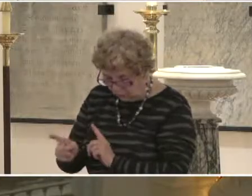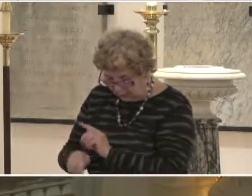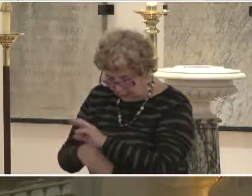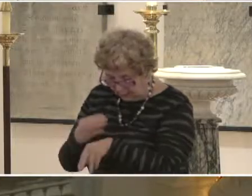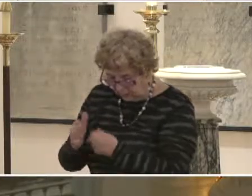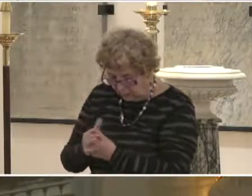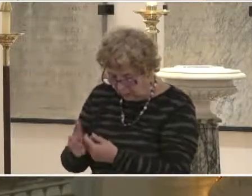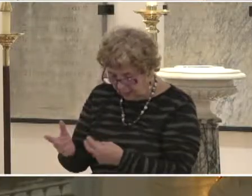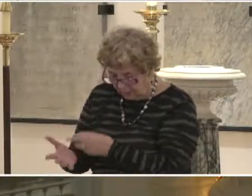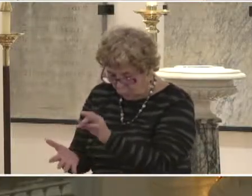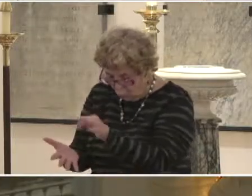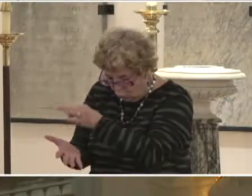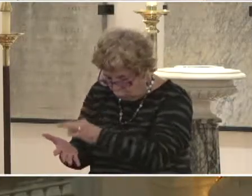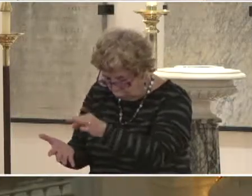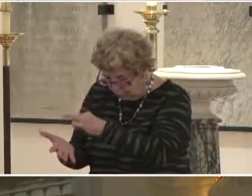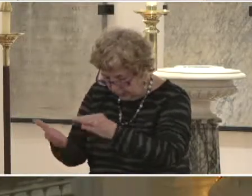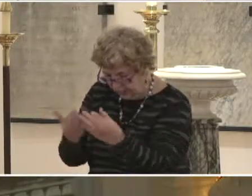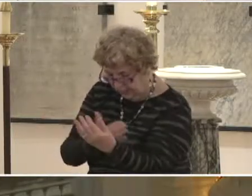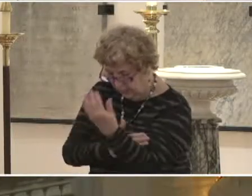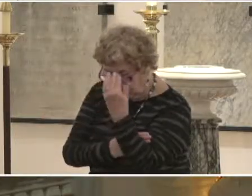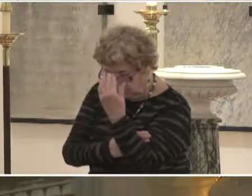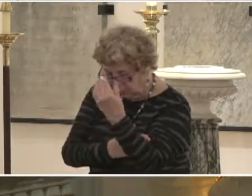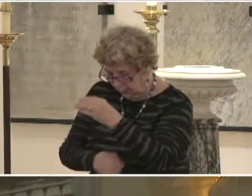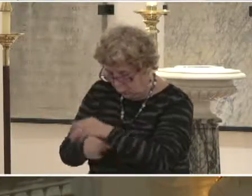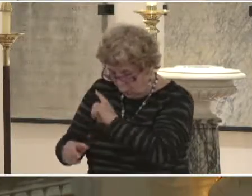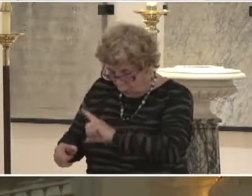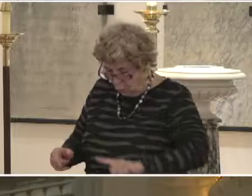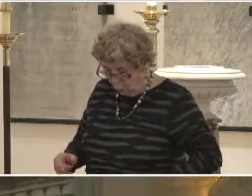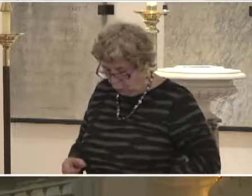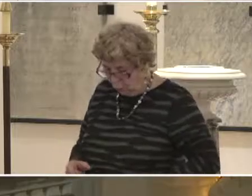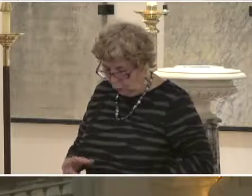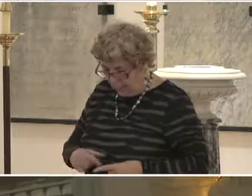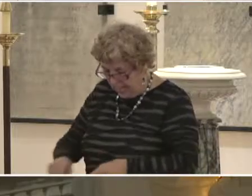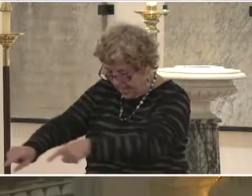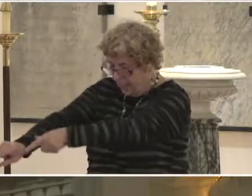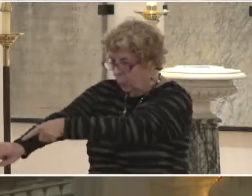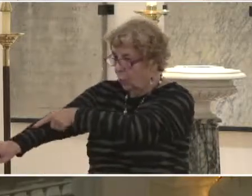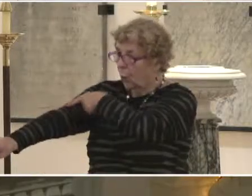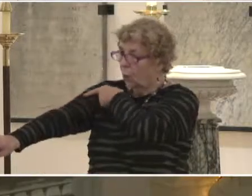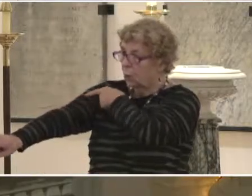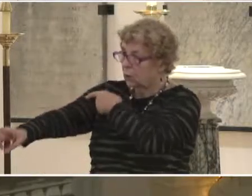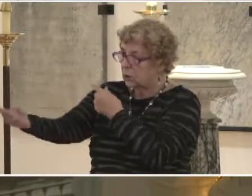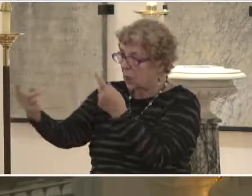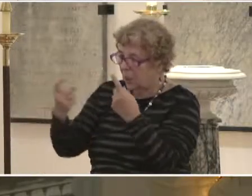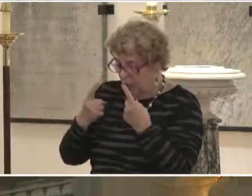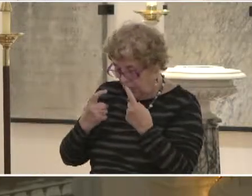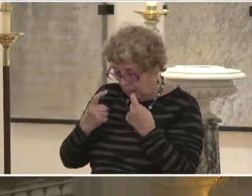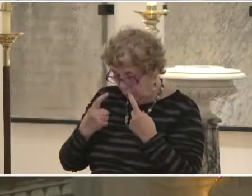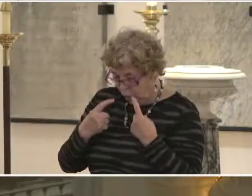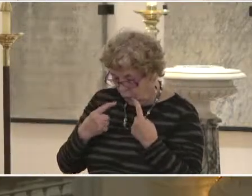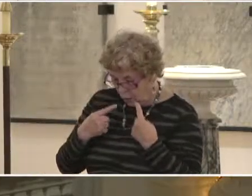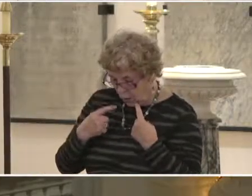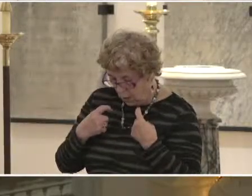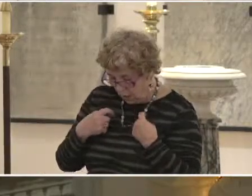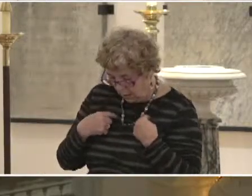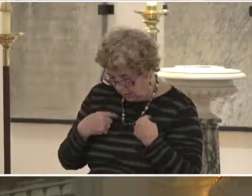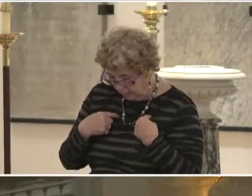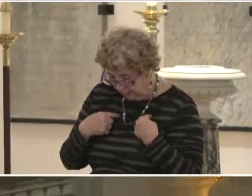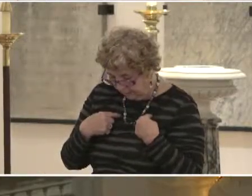The prophet Habakkuk's lament seems so contemporary that it could have been written this morning.